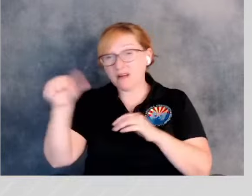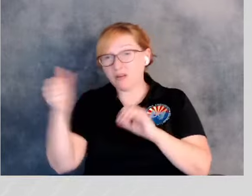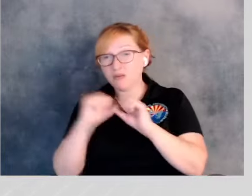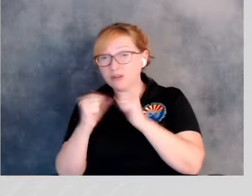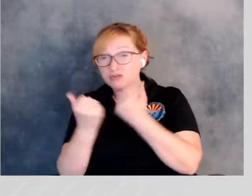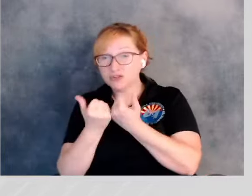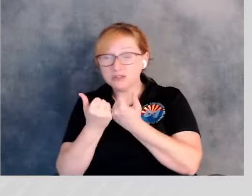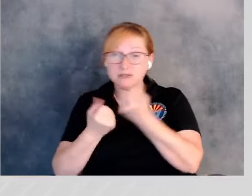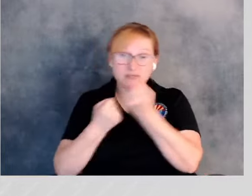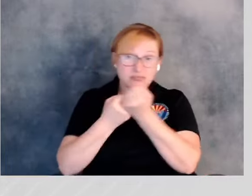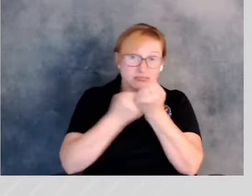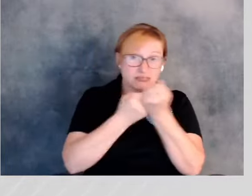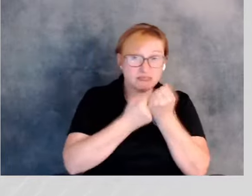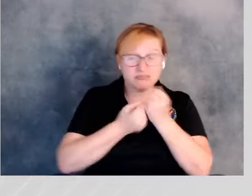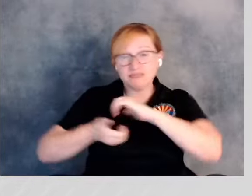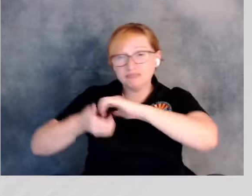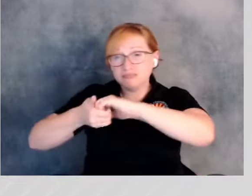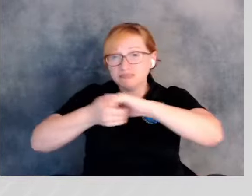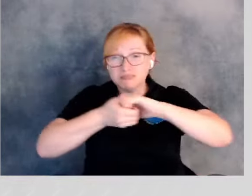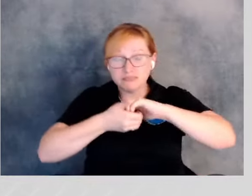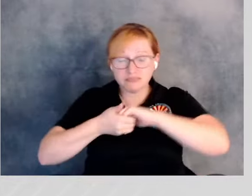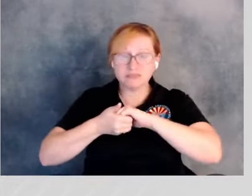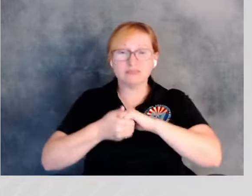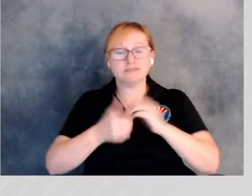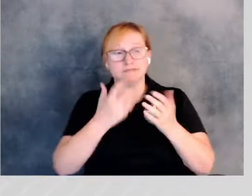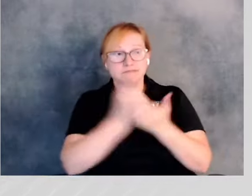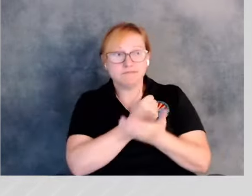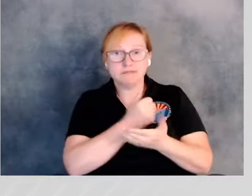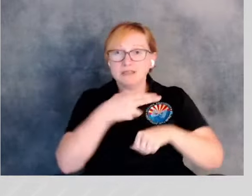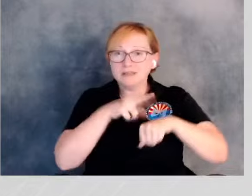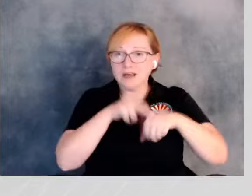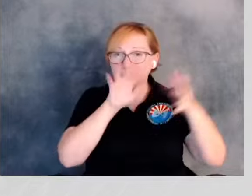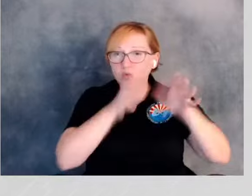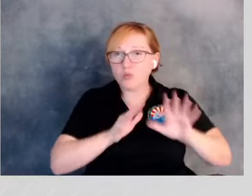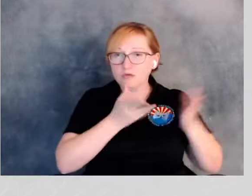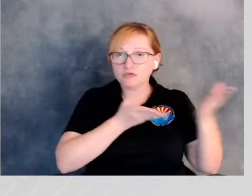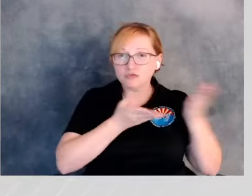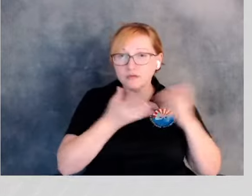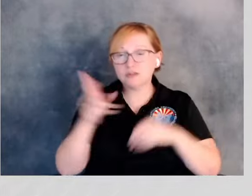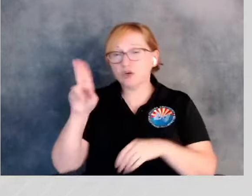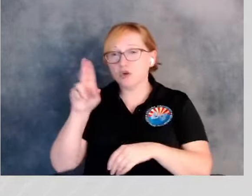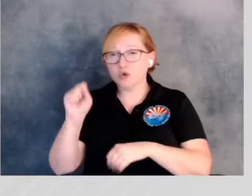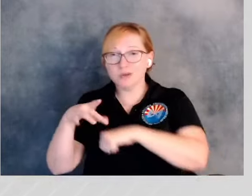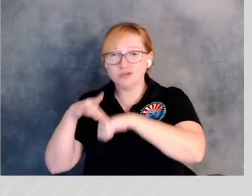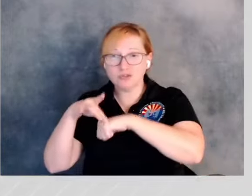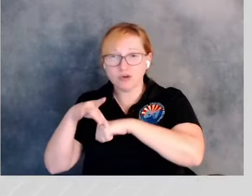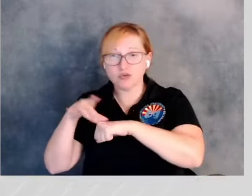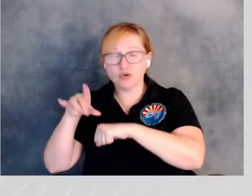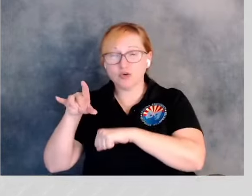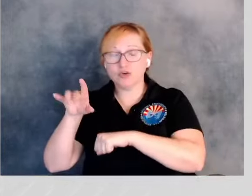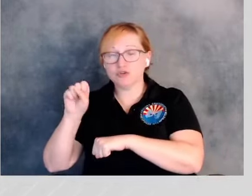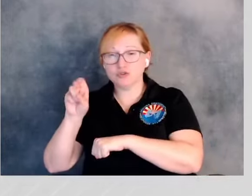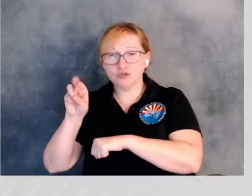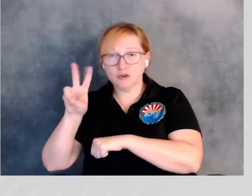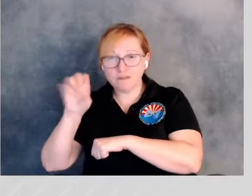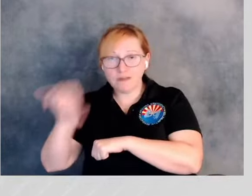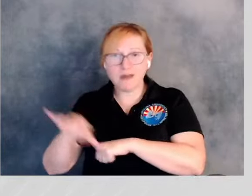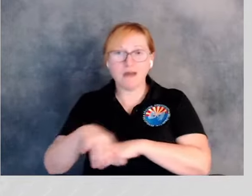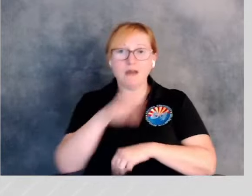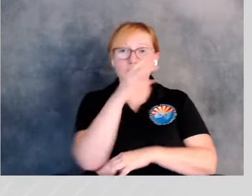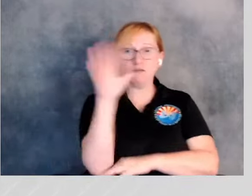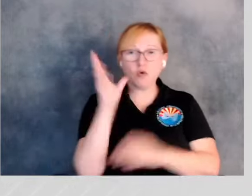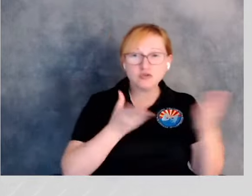resources from the National Weather Service, U.S. Geological Survey, Forest Service, BLM, and lots